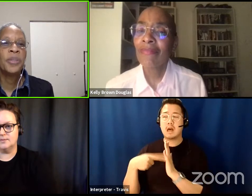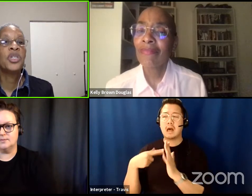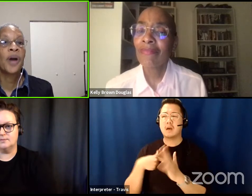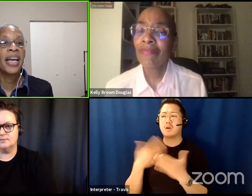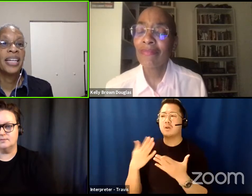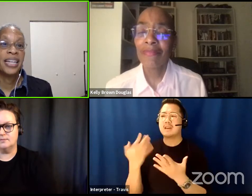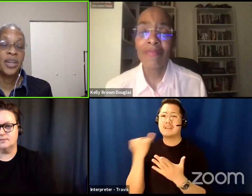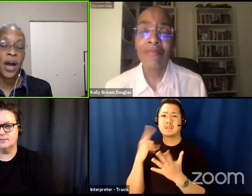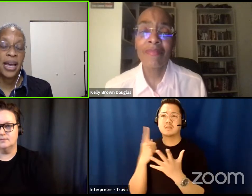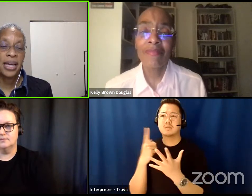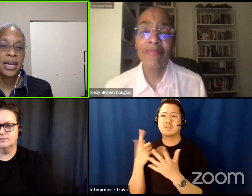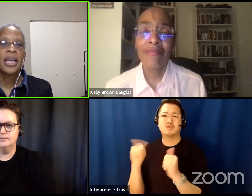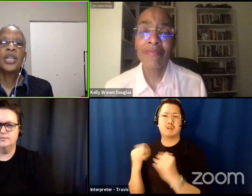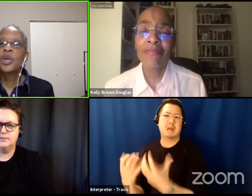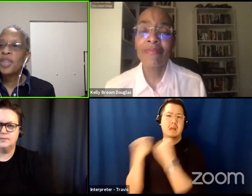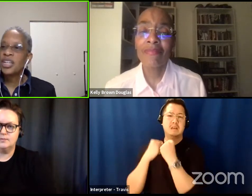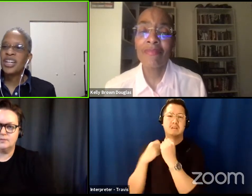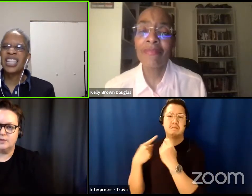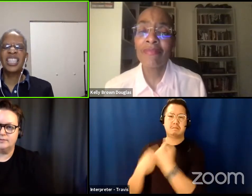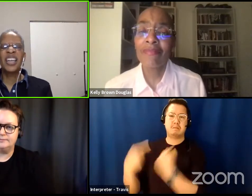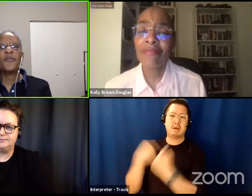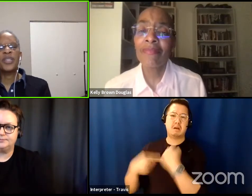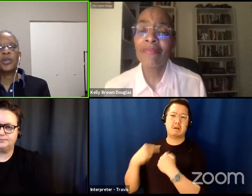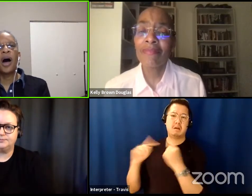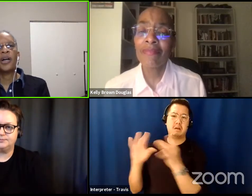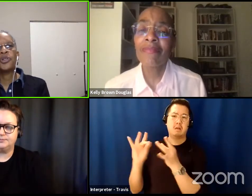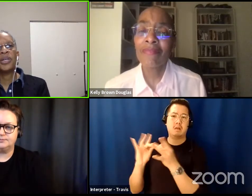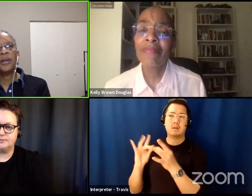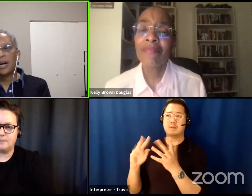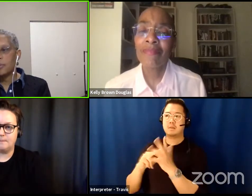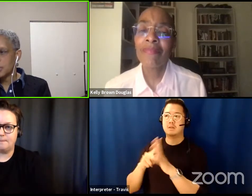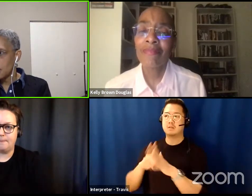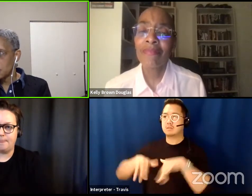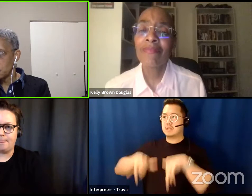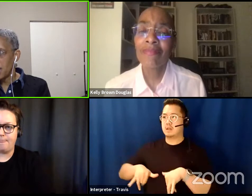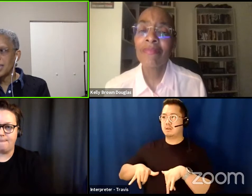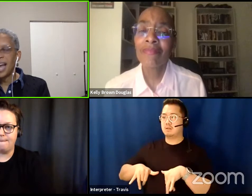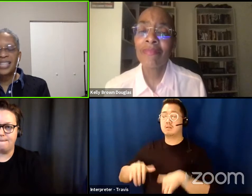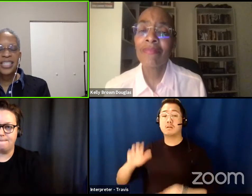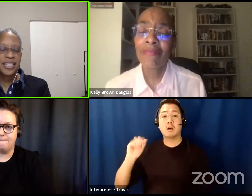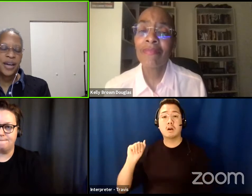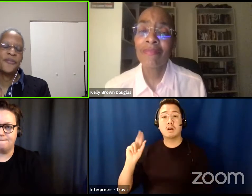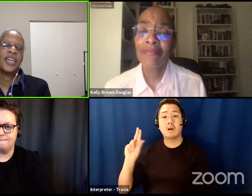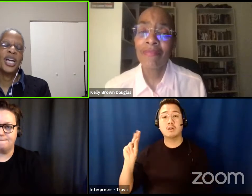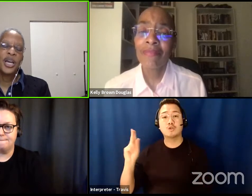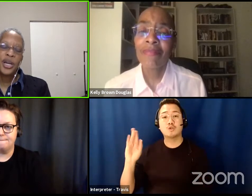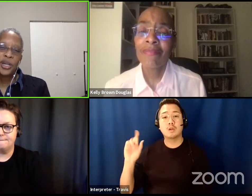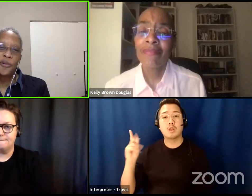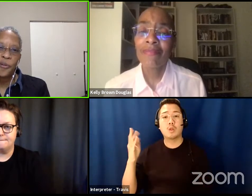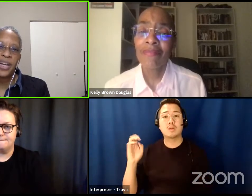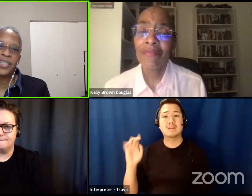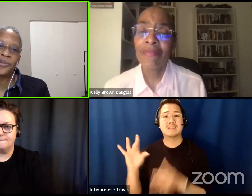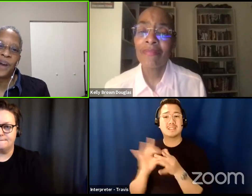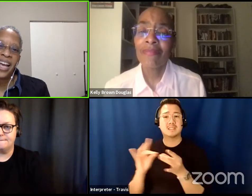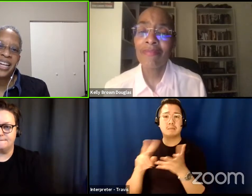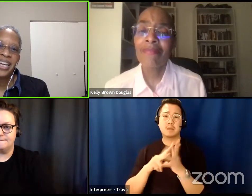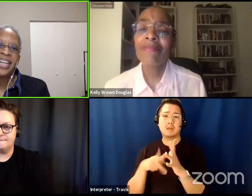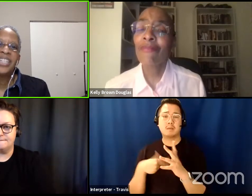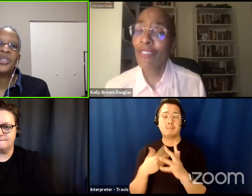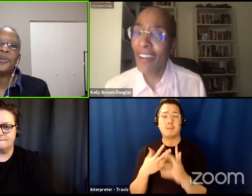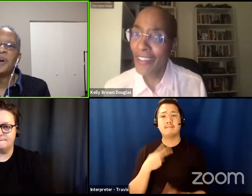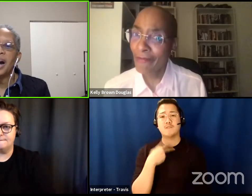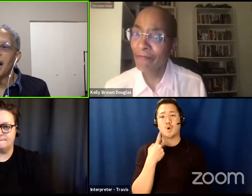attack you, but trying it anyway, so that you're not stuffing. So Audrey was also about not stuffing your voice,